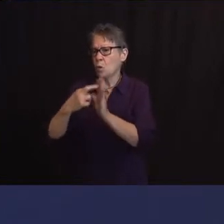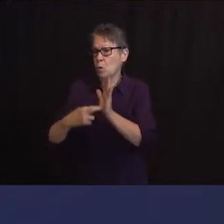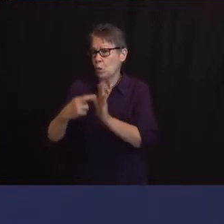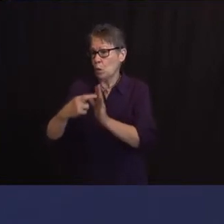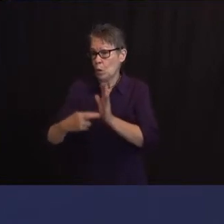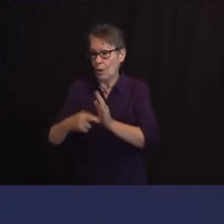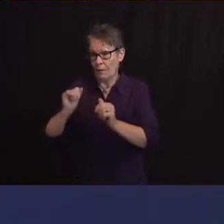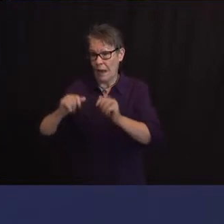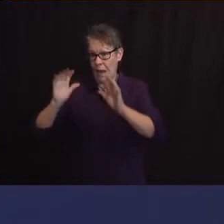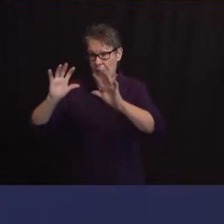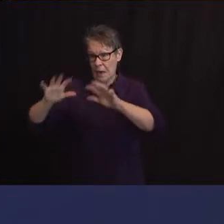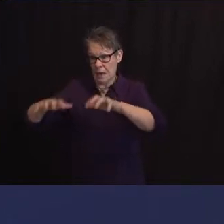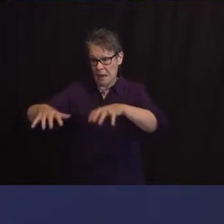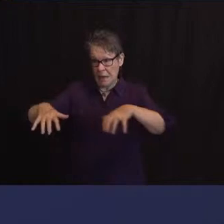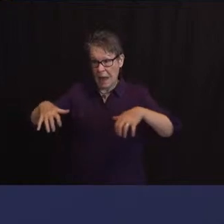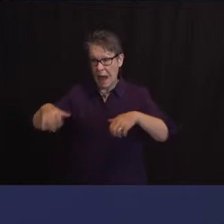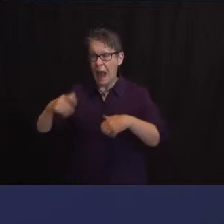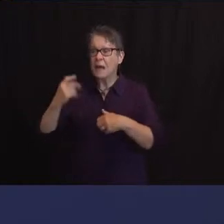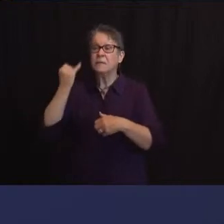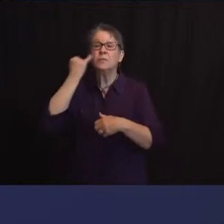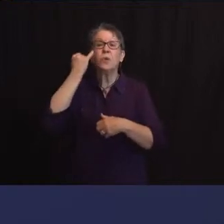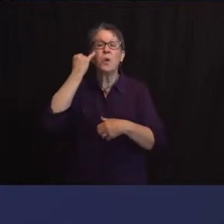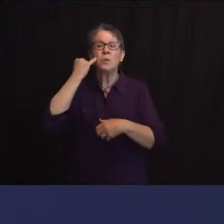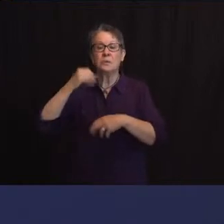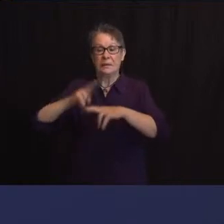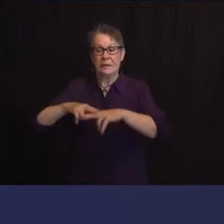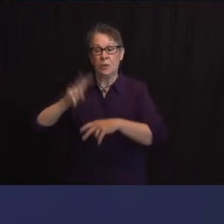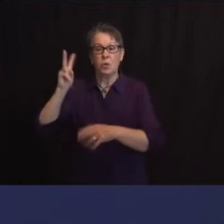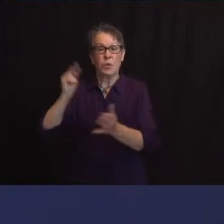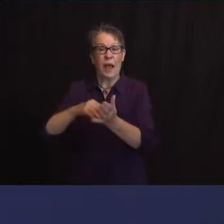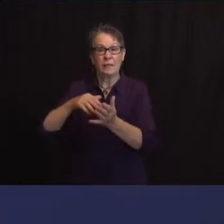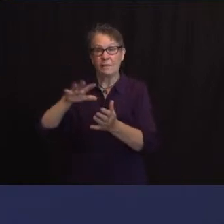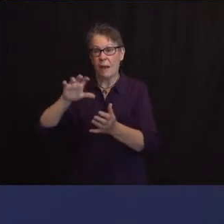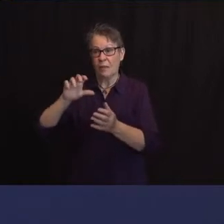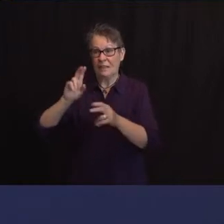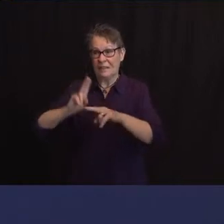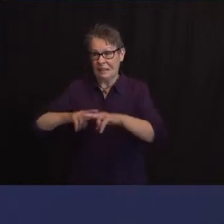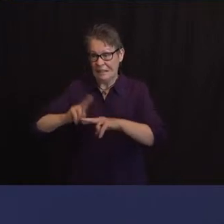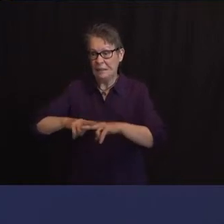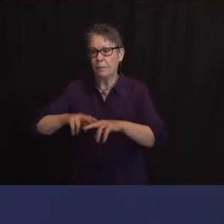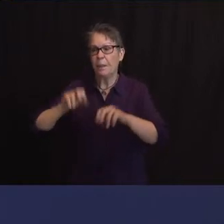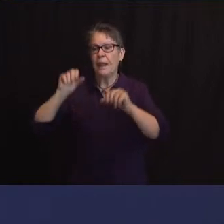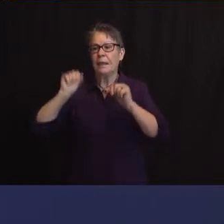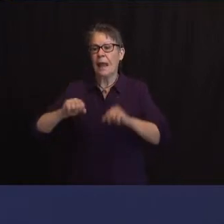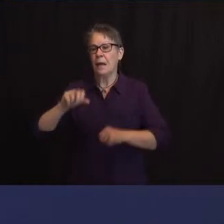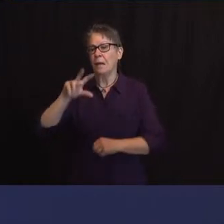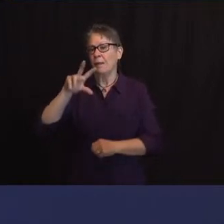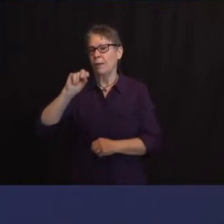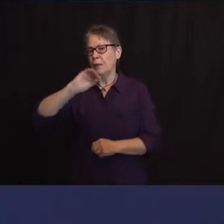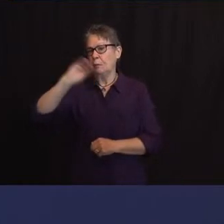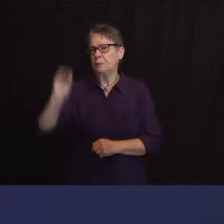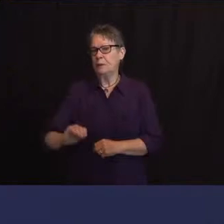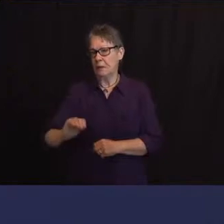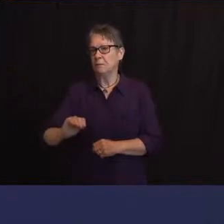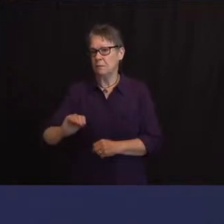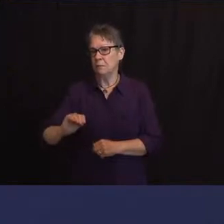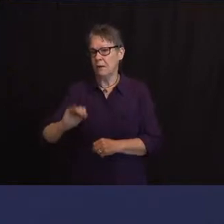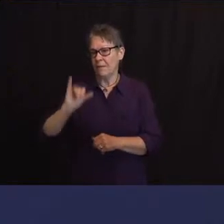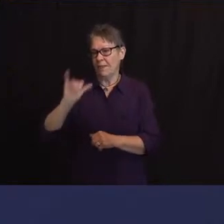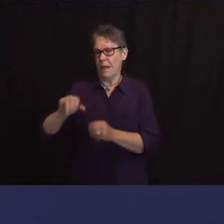the 30% is operative, assuming it's a 2,500 and up outdoor arena. It's 20% if it's an indoor 25